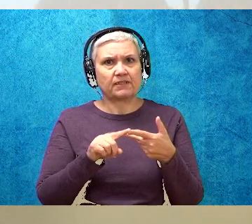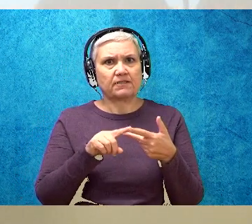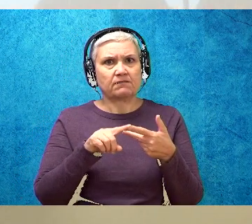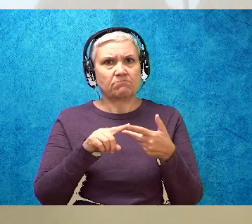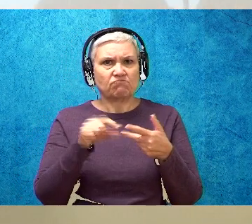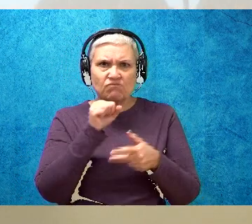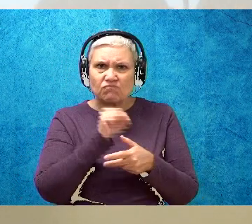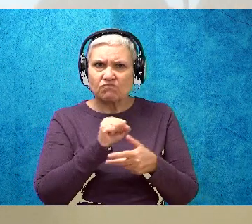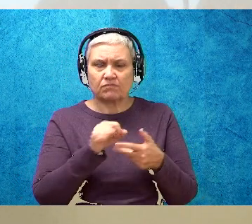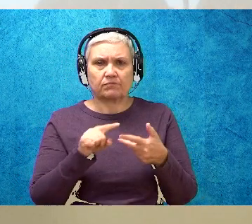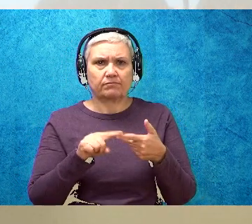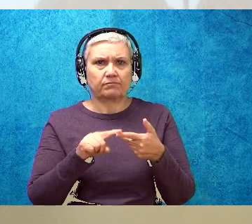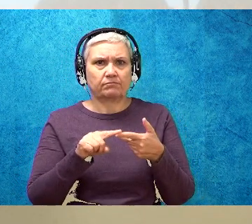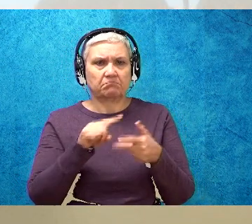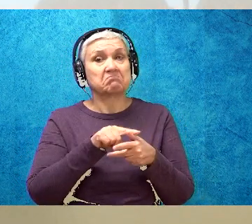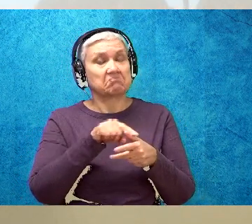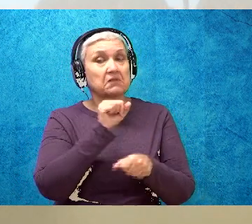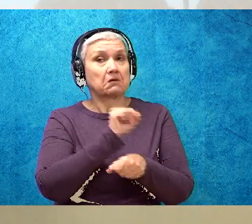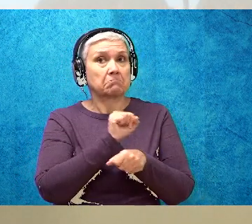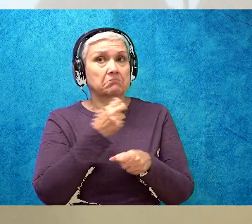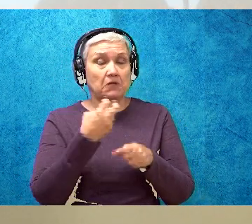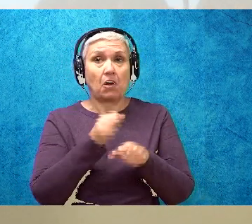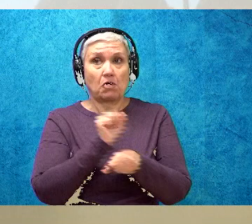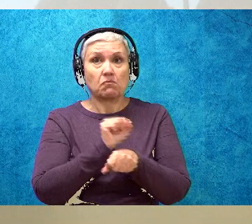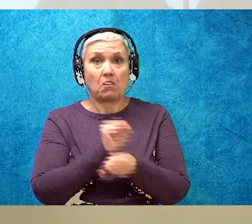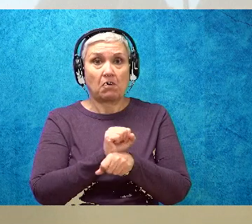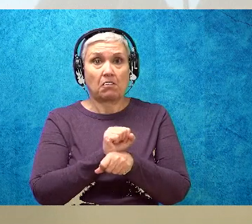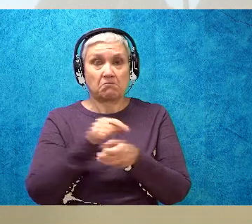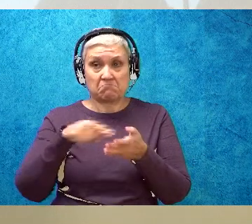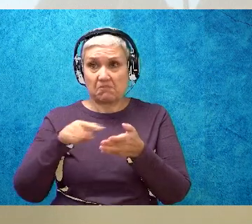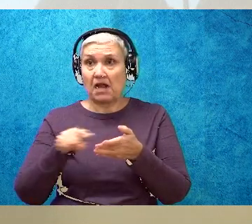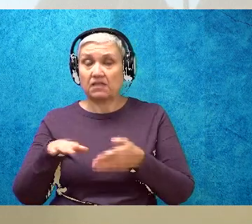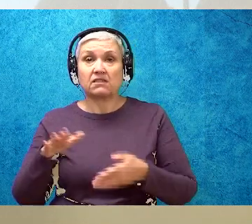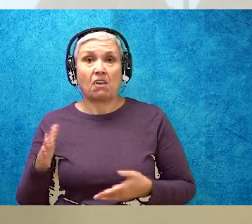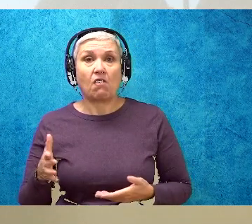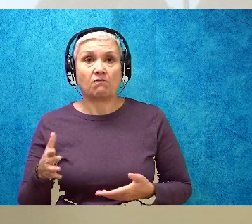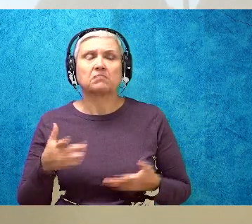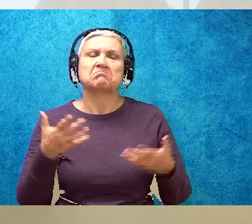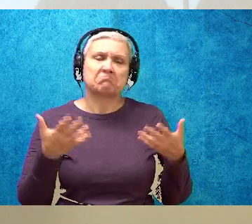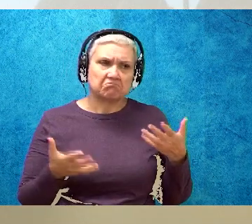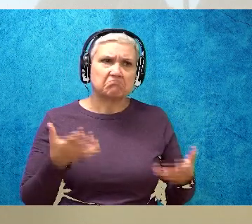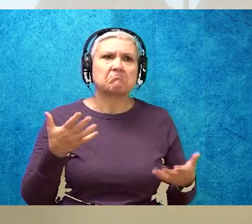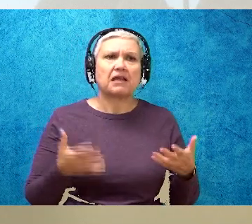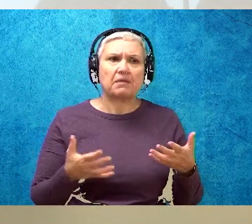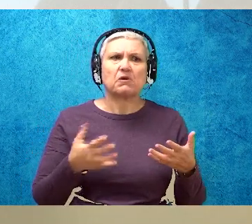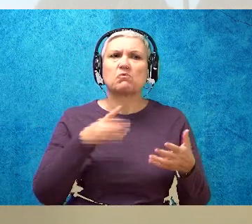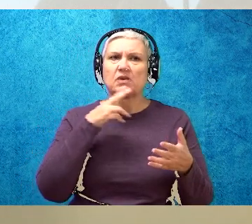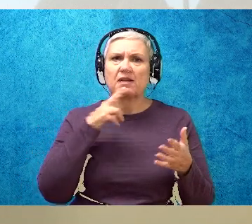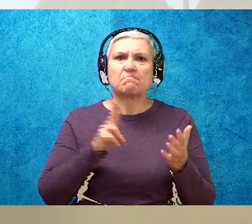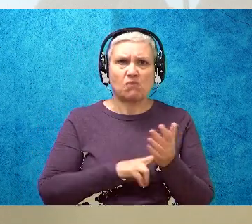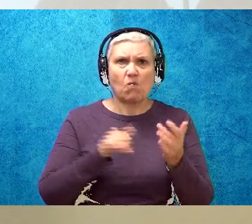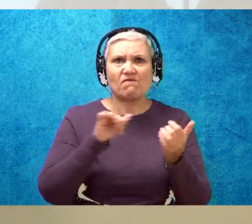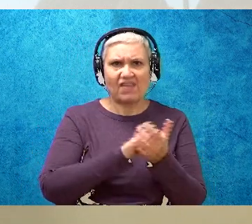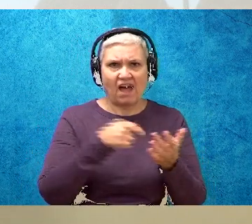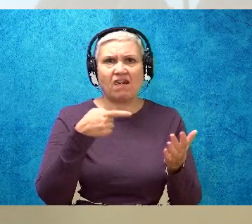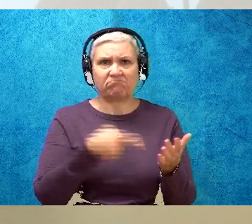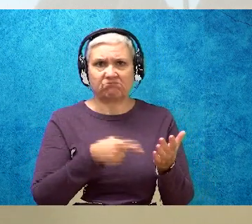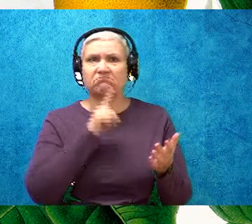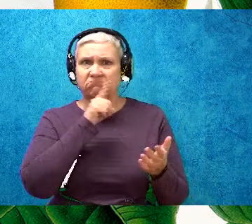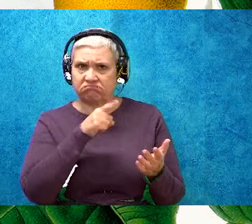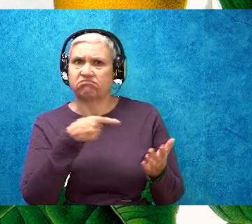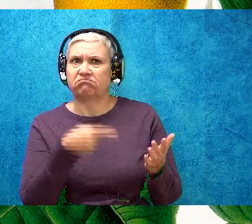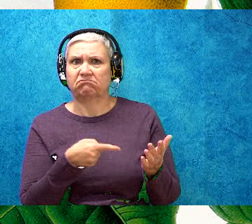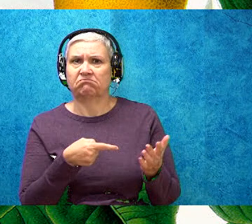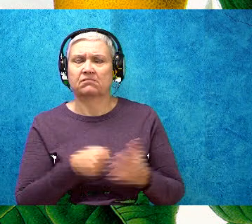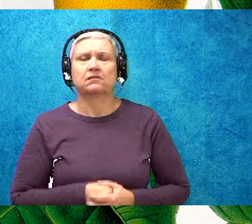Now, hard work pays off. That's the one that I think that we should be able to prove the easiest. Now, the